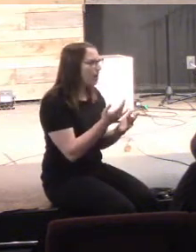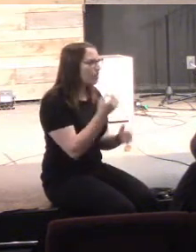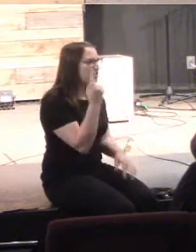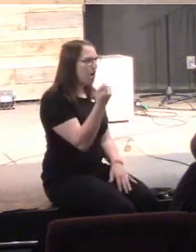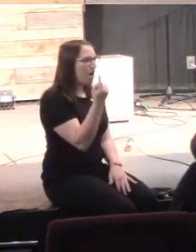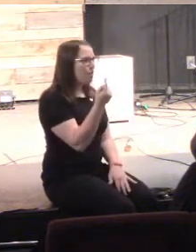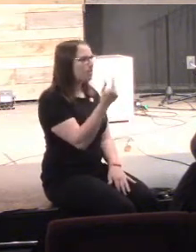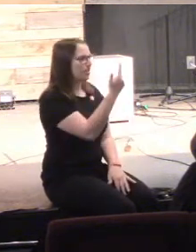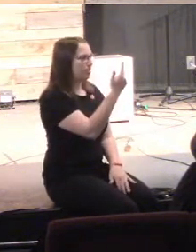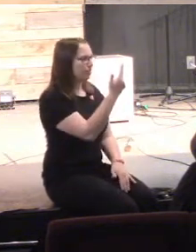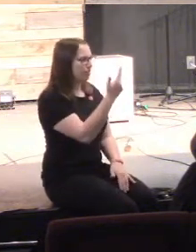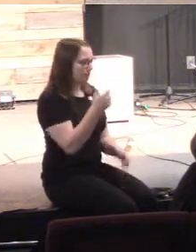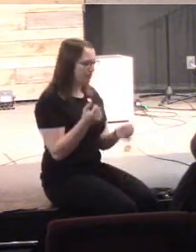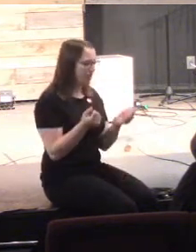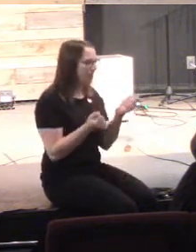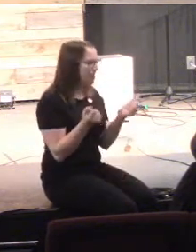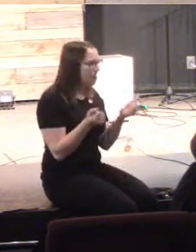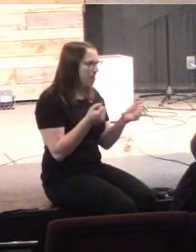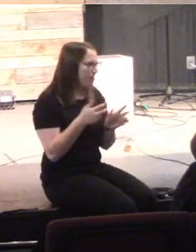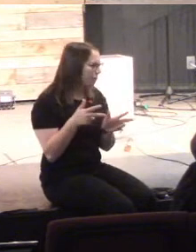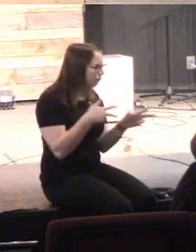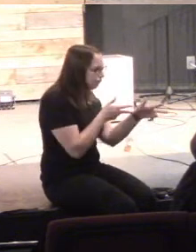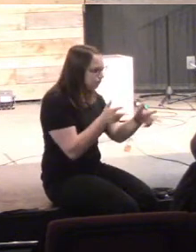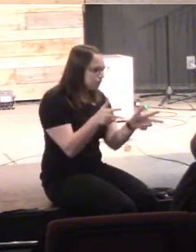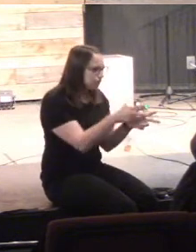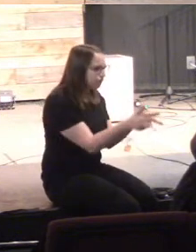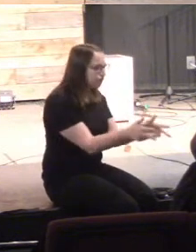vroom, vroom. So